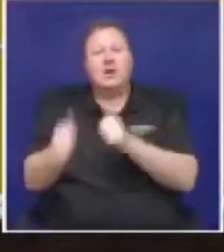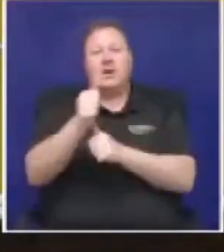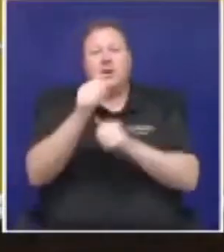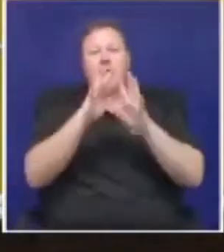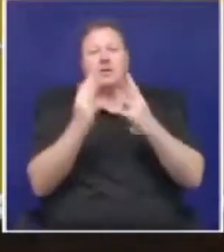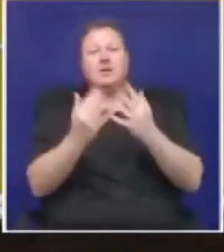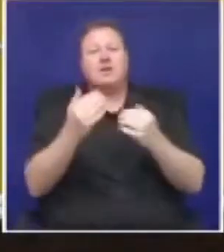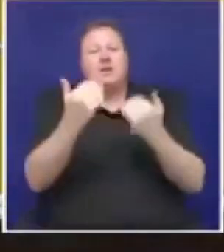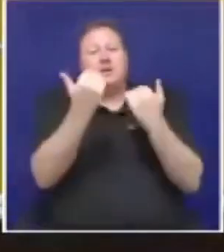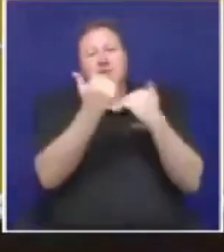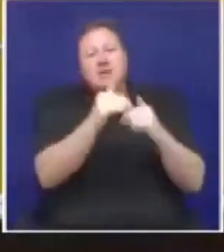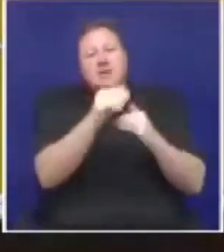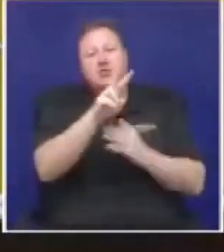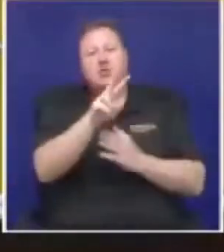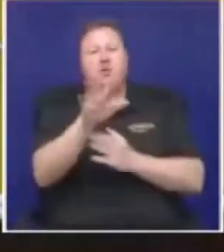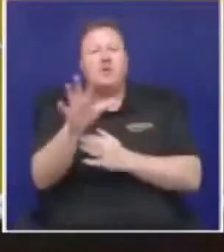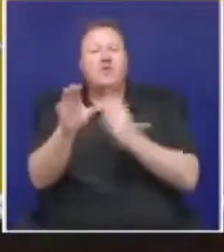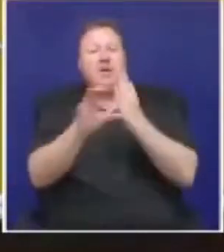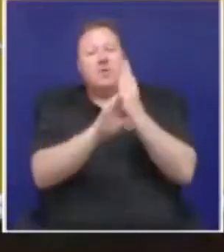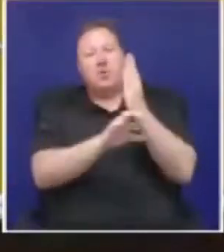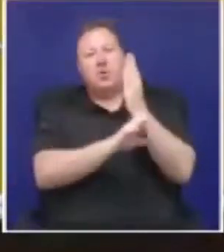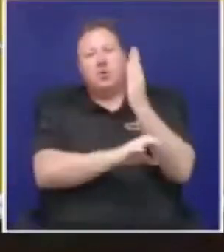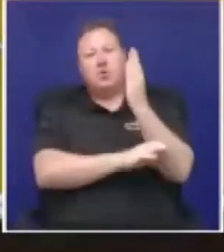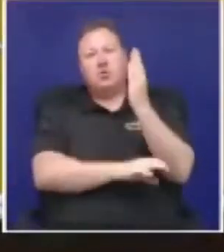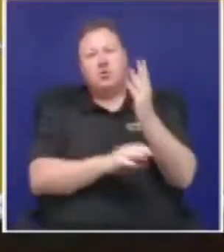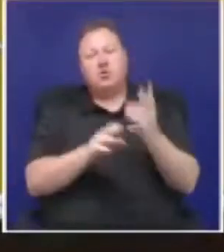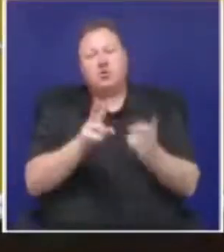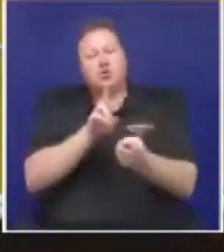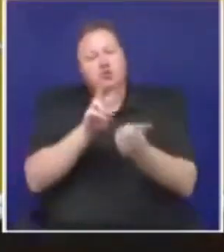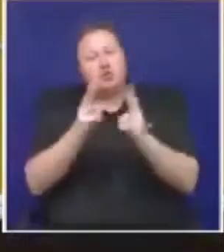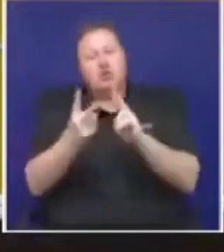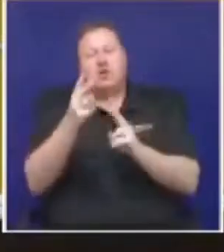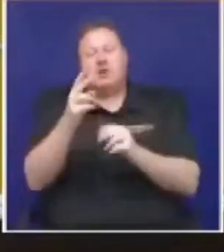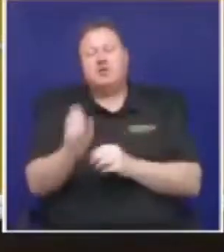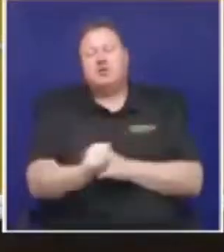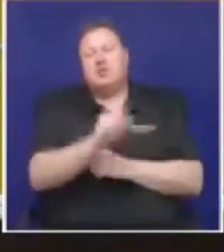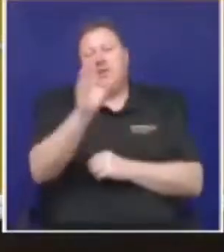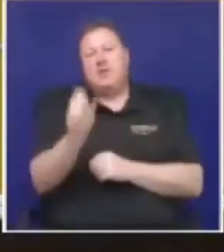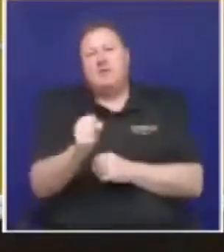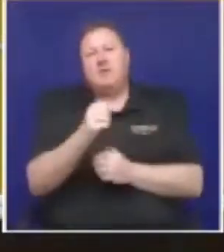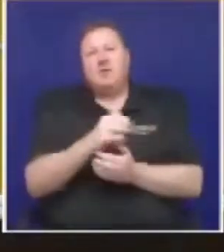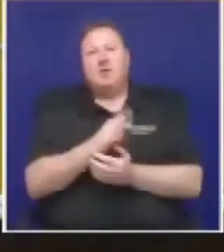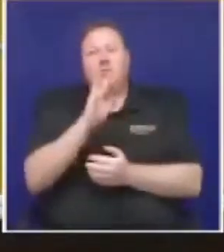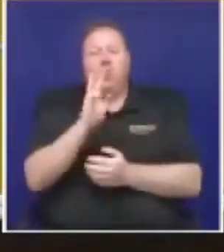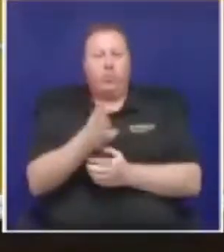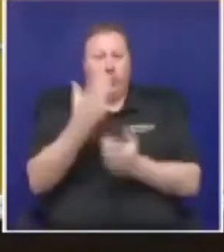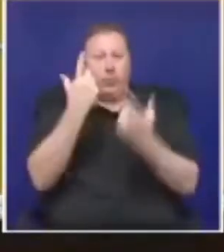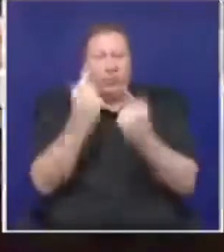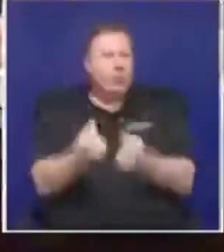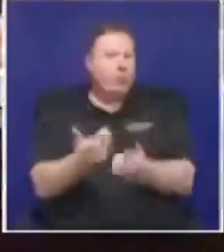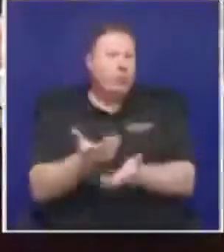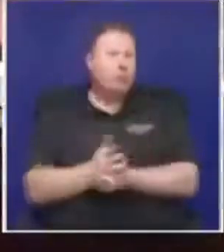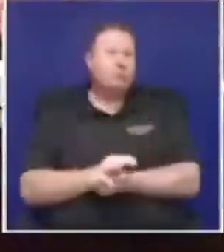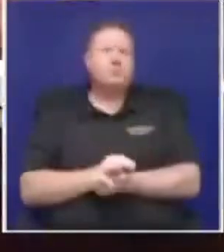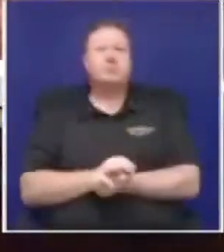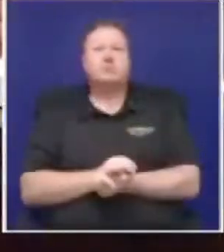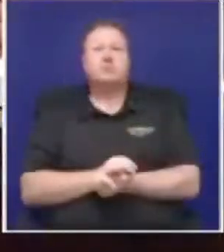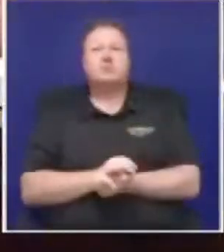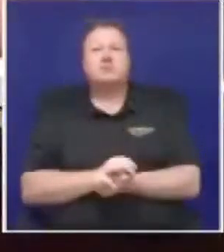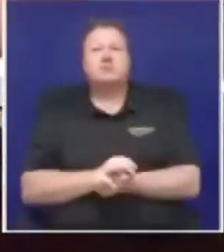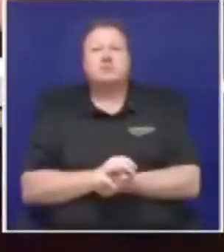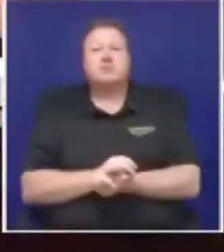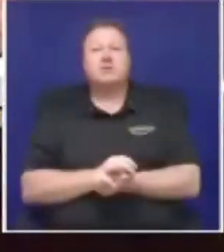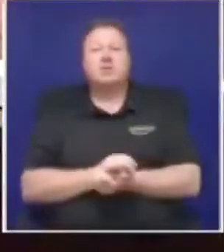Section 25 of the Constitution of the Republic of South Africa. Order as